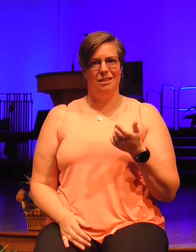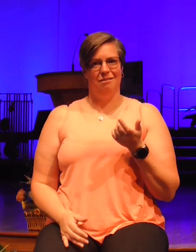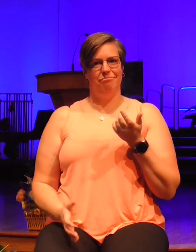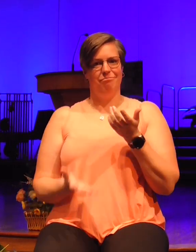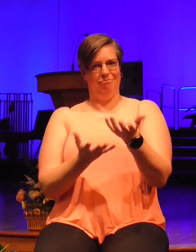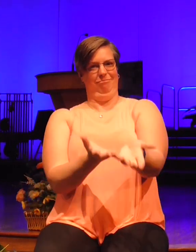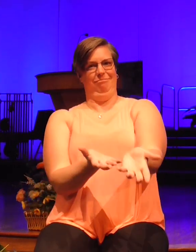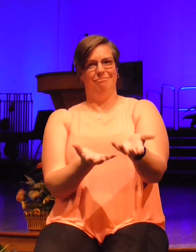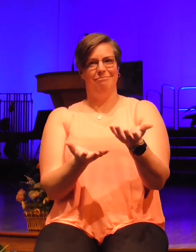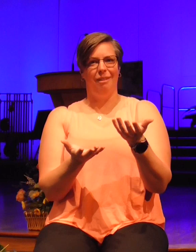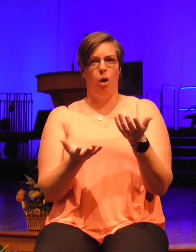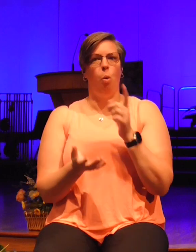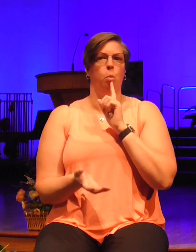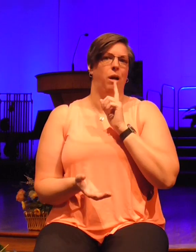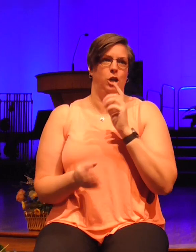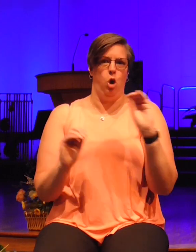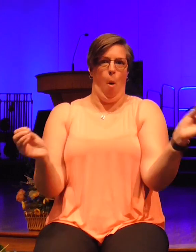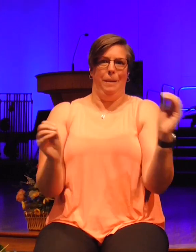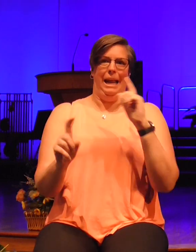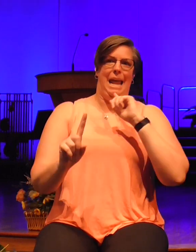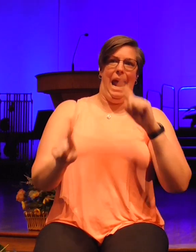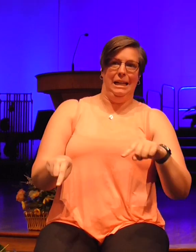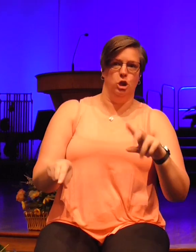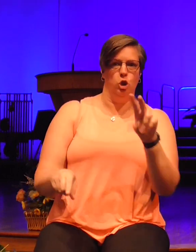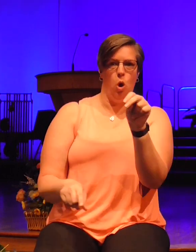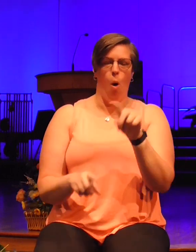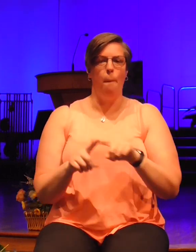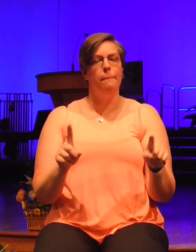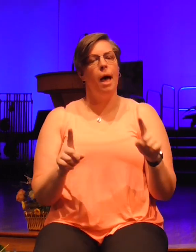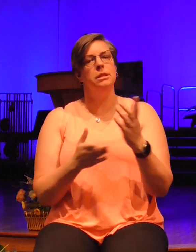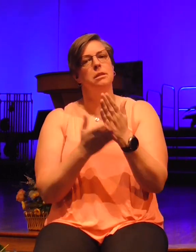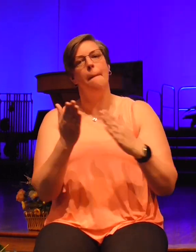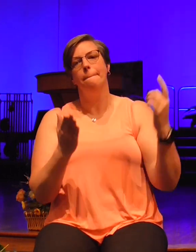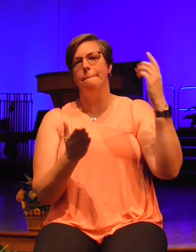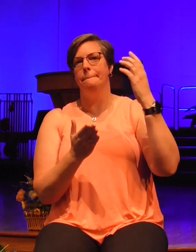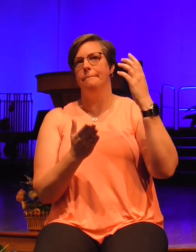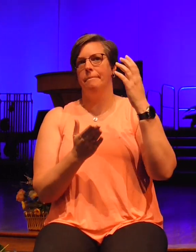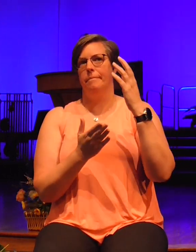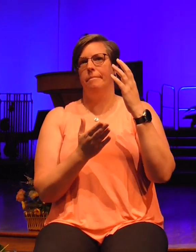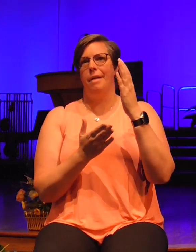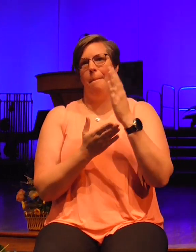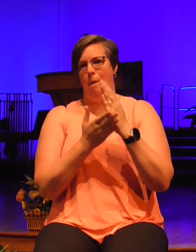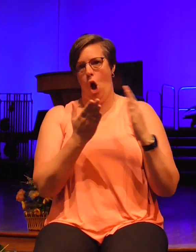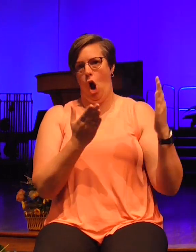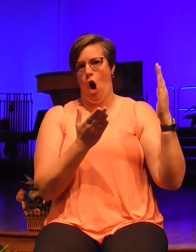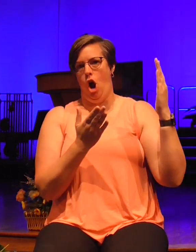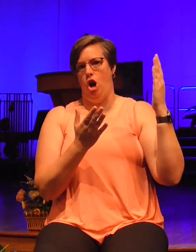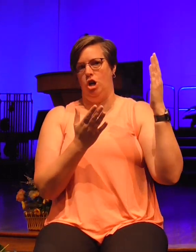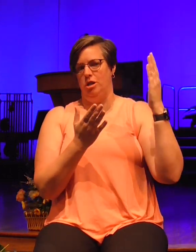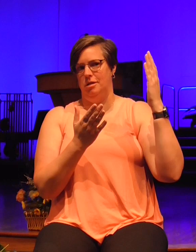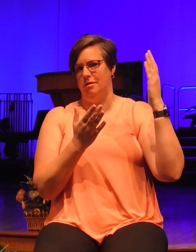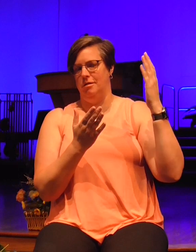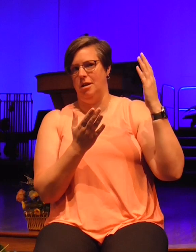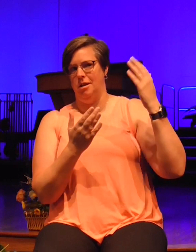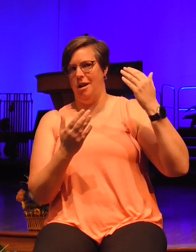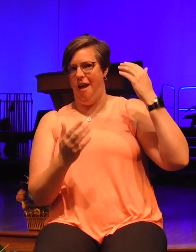that no one can really answer, because some part of our brain, some part of our being knows